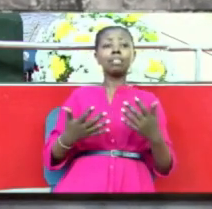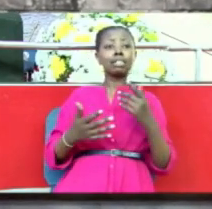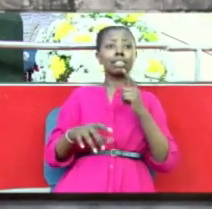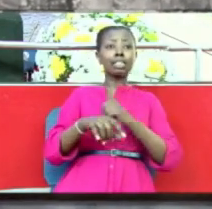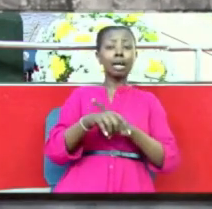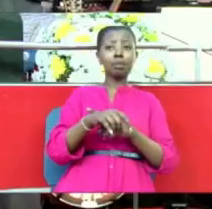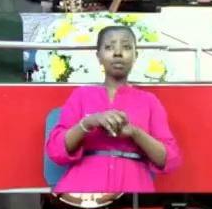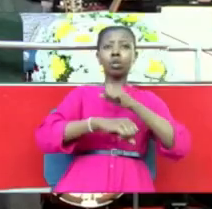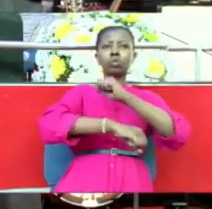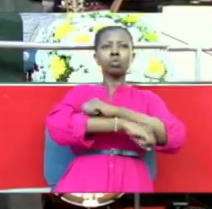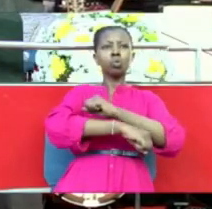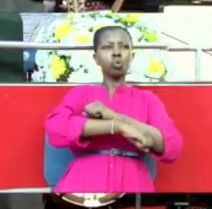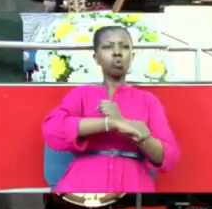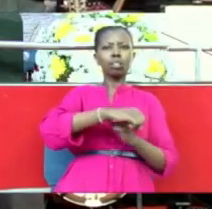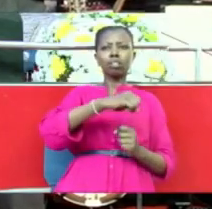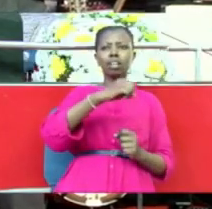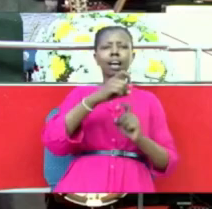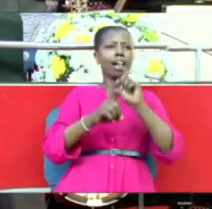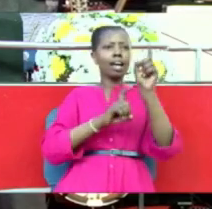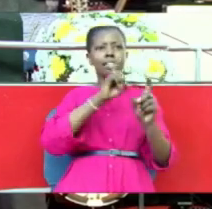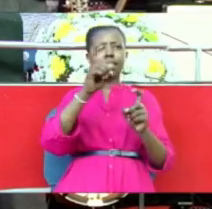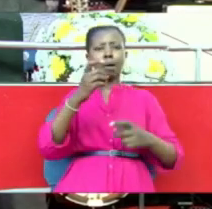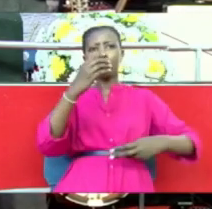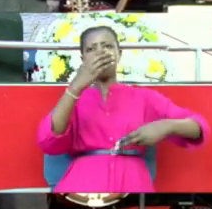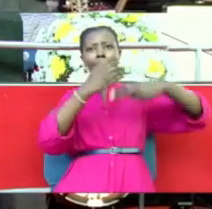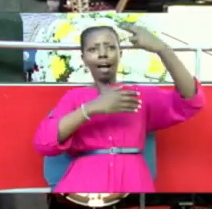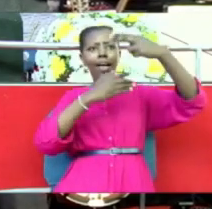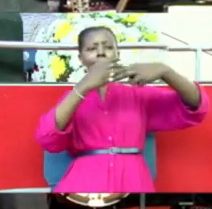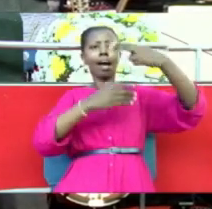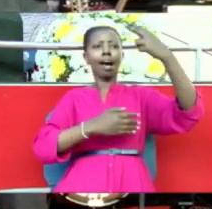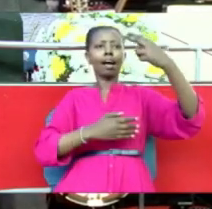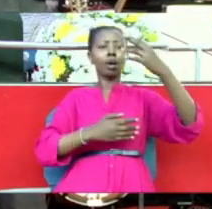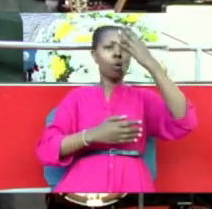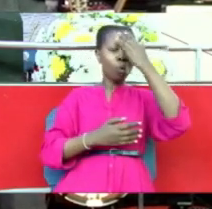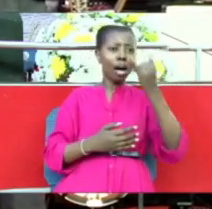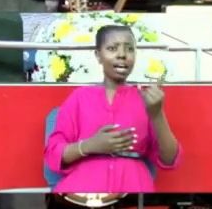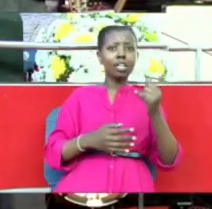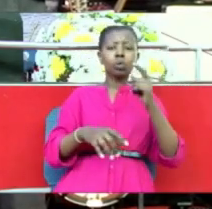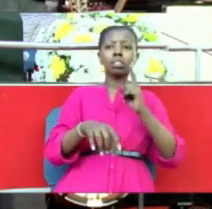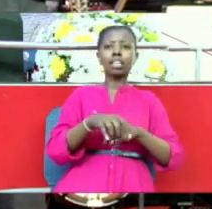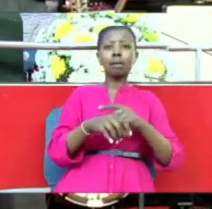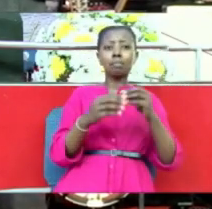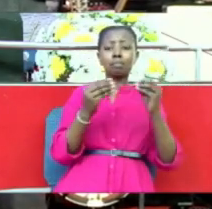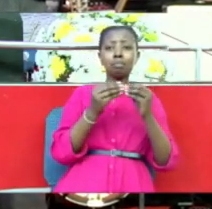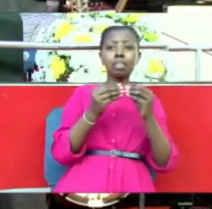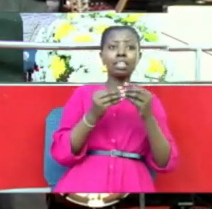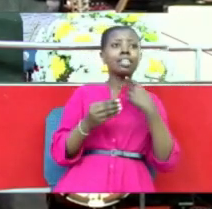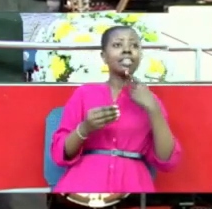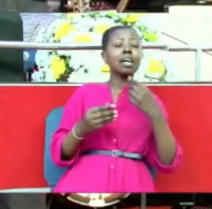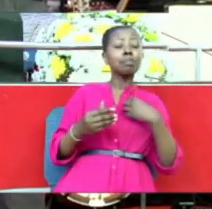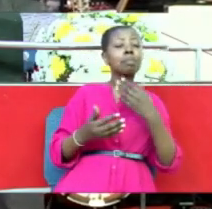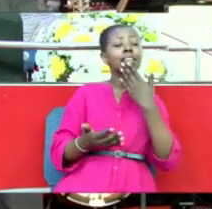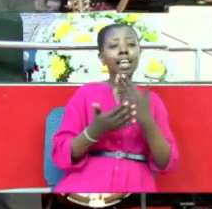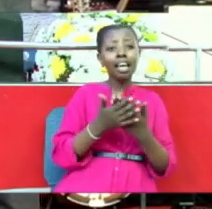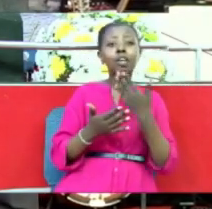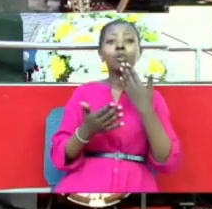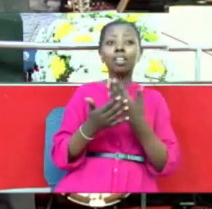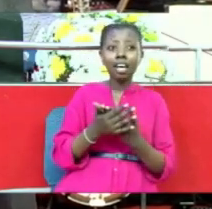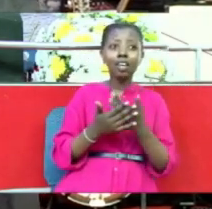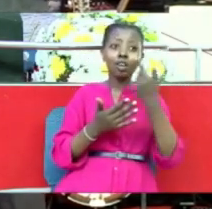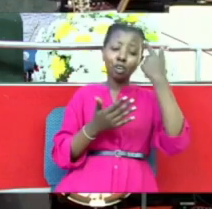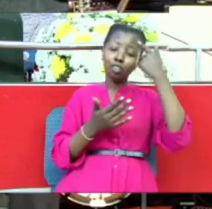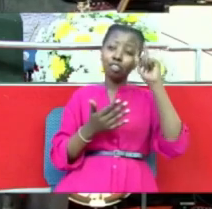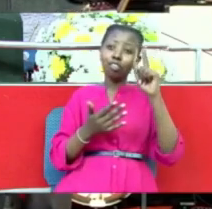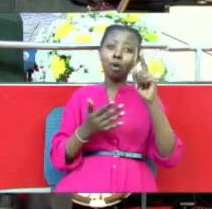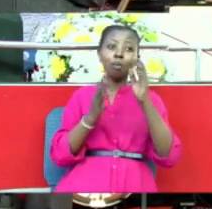yake. Kwa hivyo tukikutana ananiambiaga asante, hata nimekunywa chai kadhaa. Thank you, Nico Buta. You